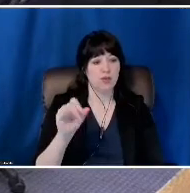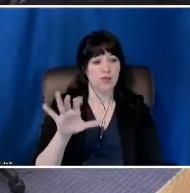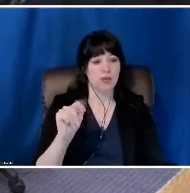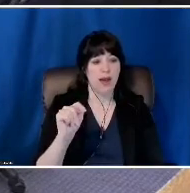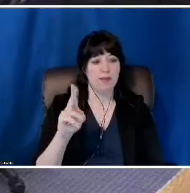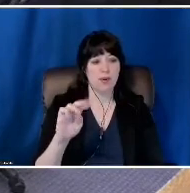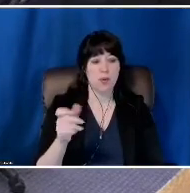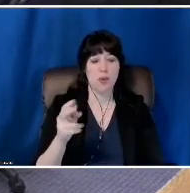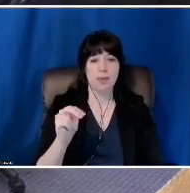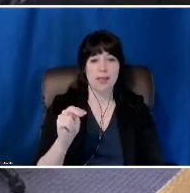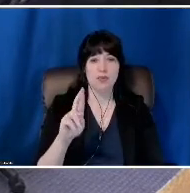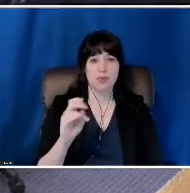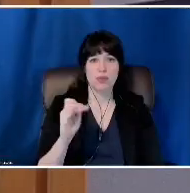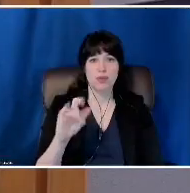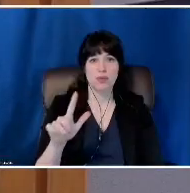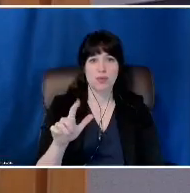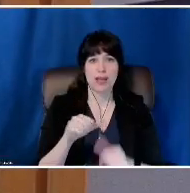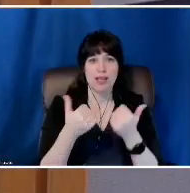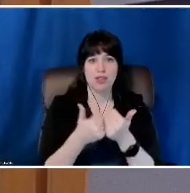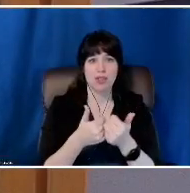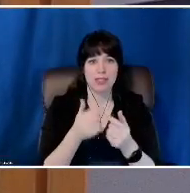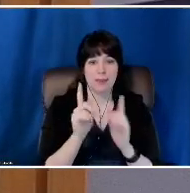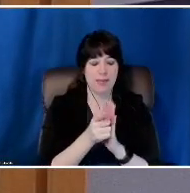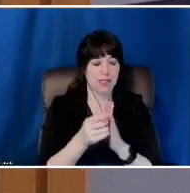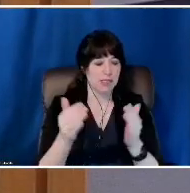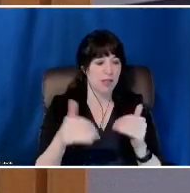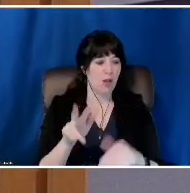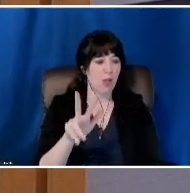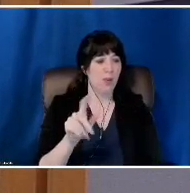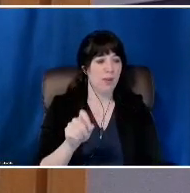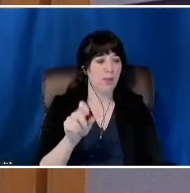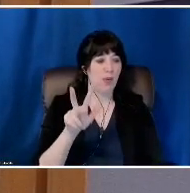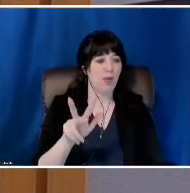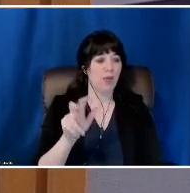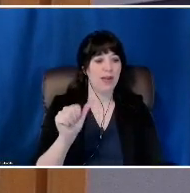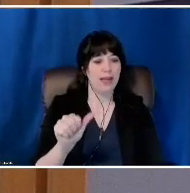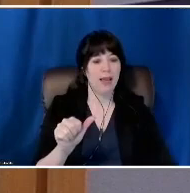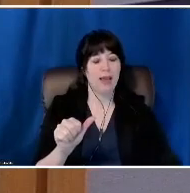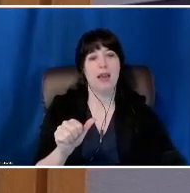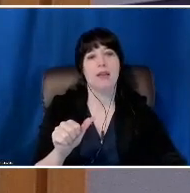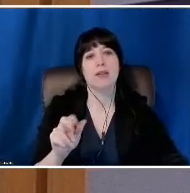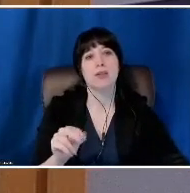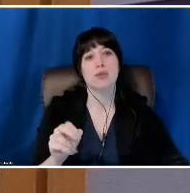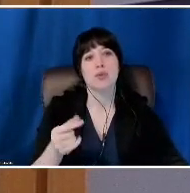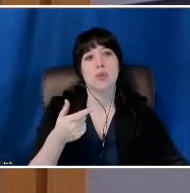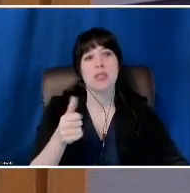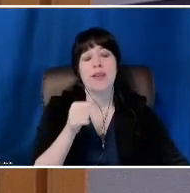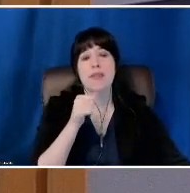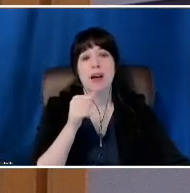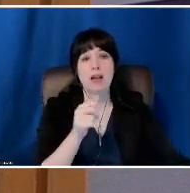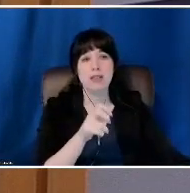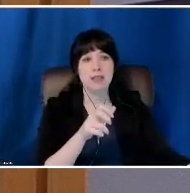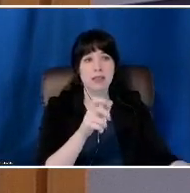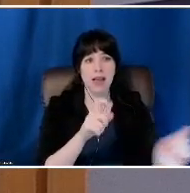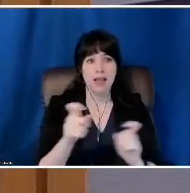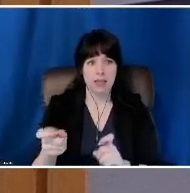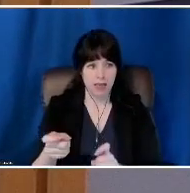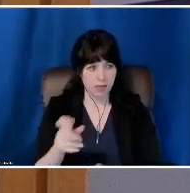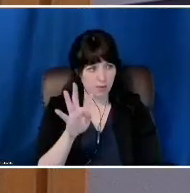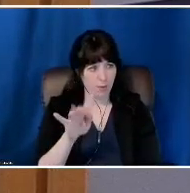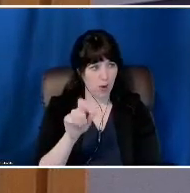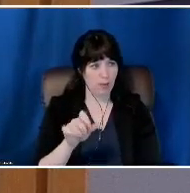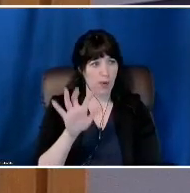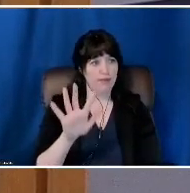minutes. Item 3.3A, it's the authorized use of unallocated $4.5 million